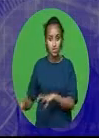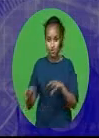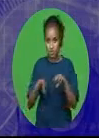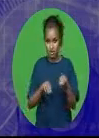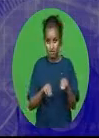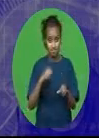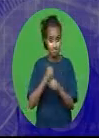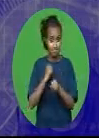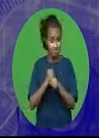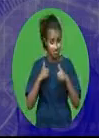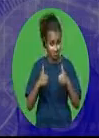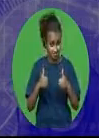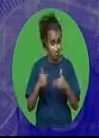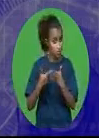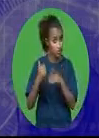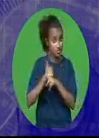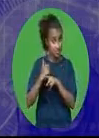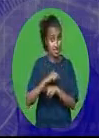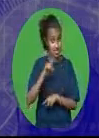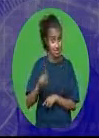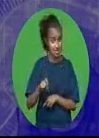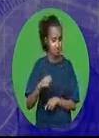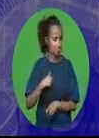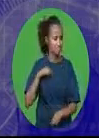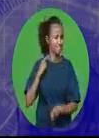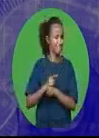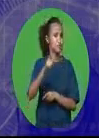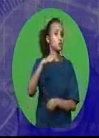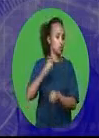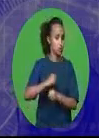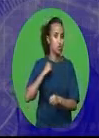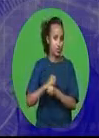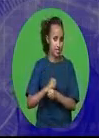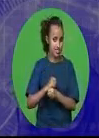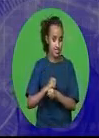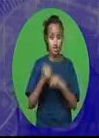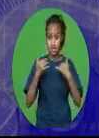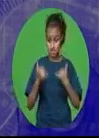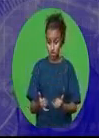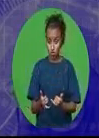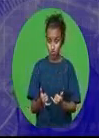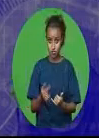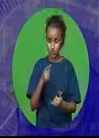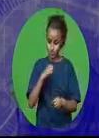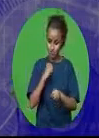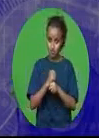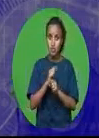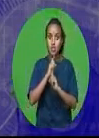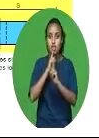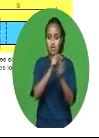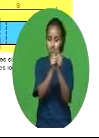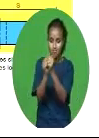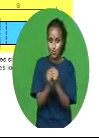Students, did you do well on the exercise? I'm sure you did. Now, let's do the answer